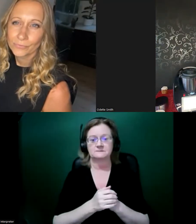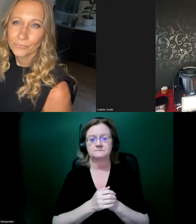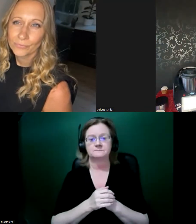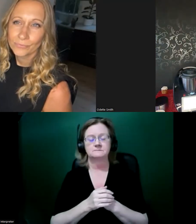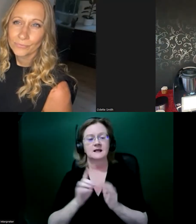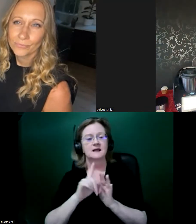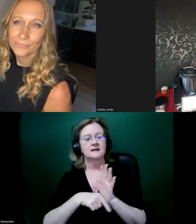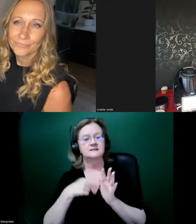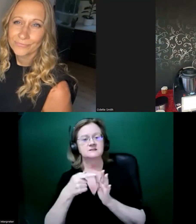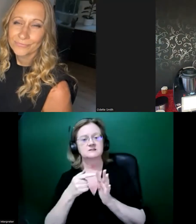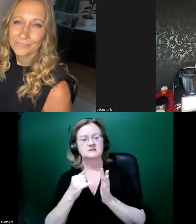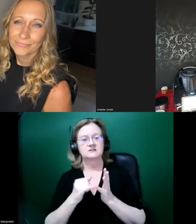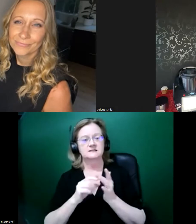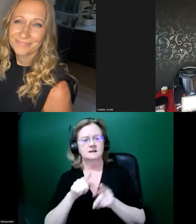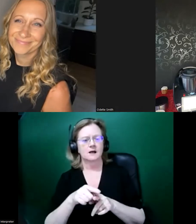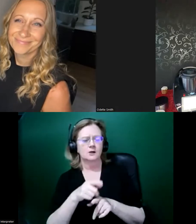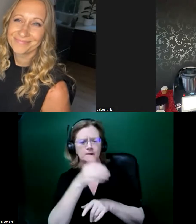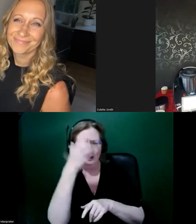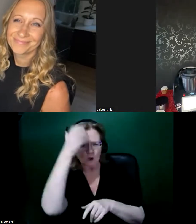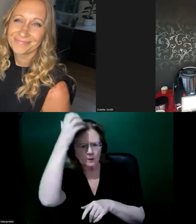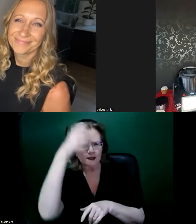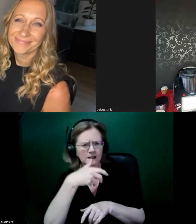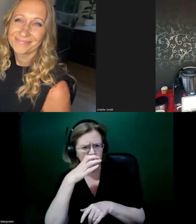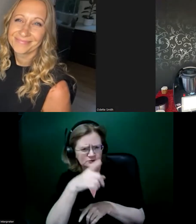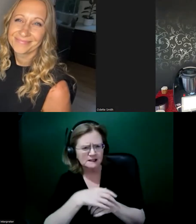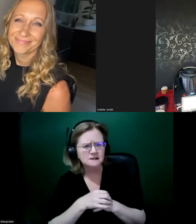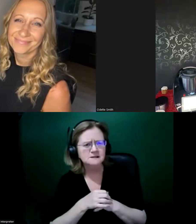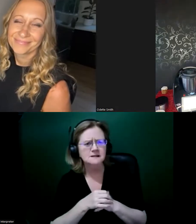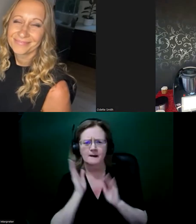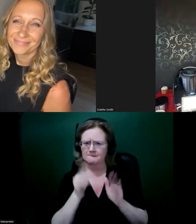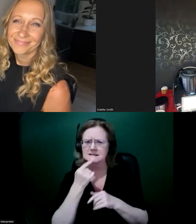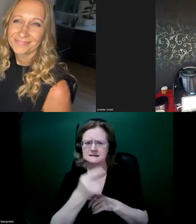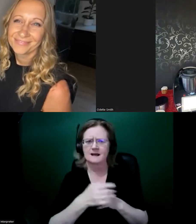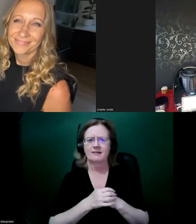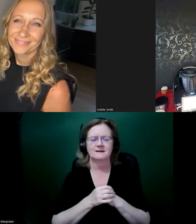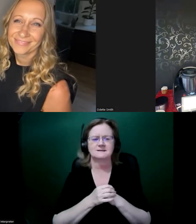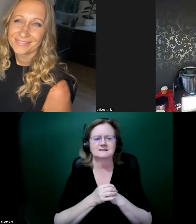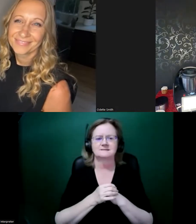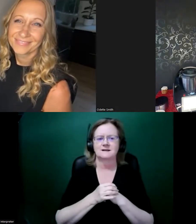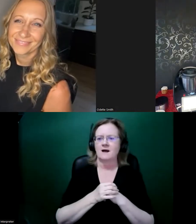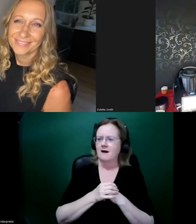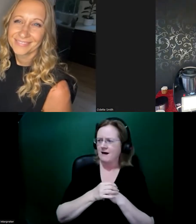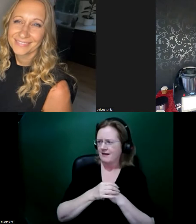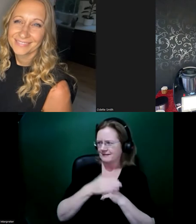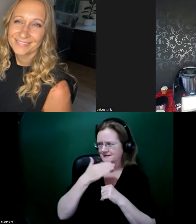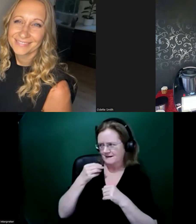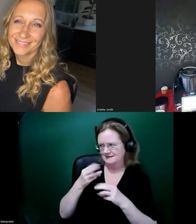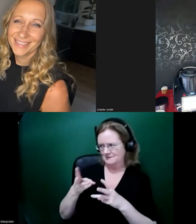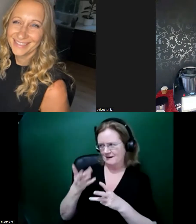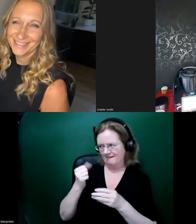of drinks, Odette. A little I'd have to bit. say that. I feel like that's a really nice way to say you have a